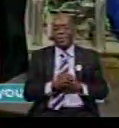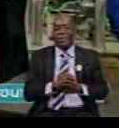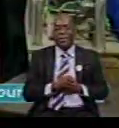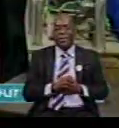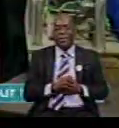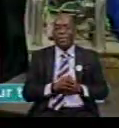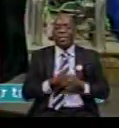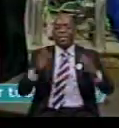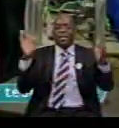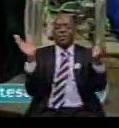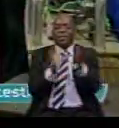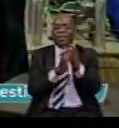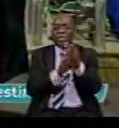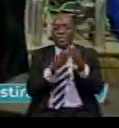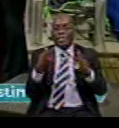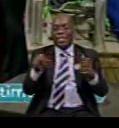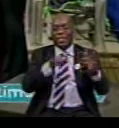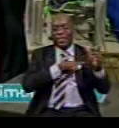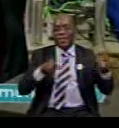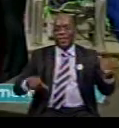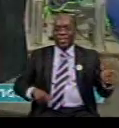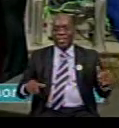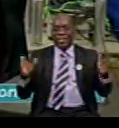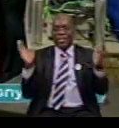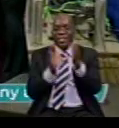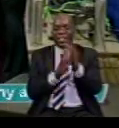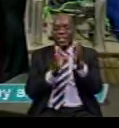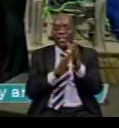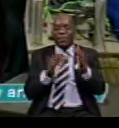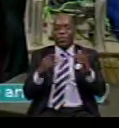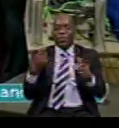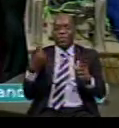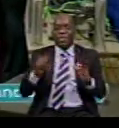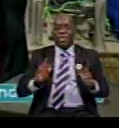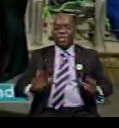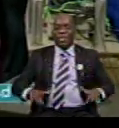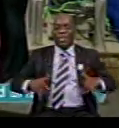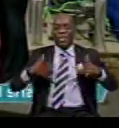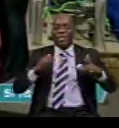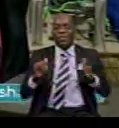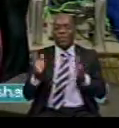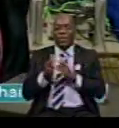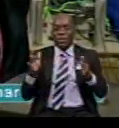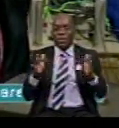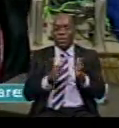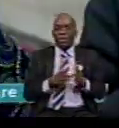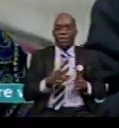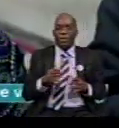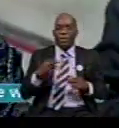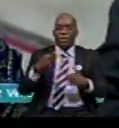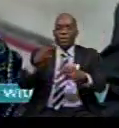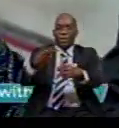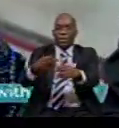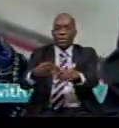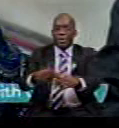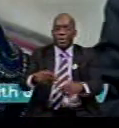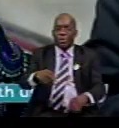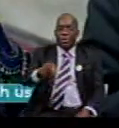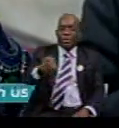Praise the Lord. Praise the living Jesus. My name is